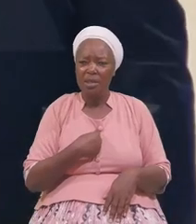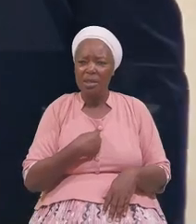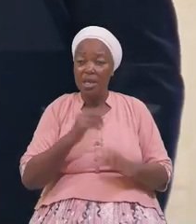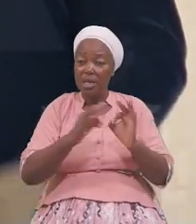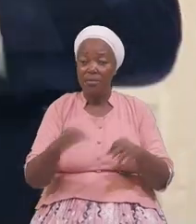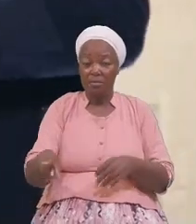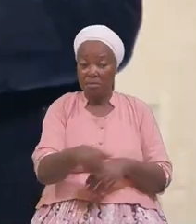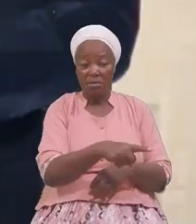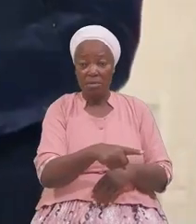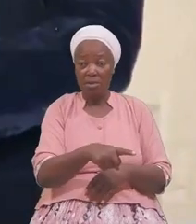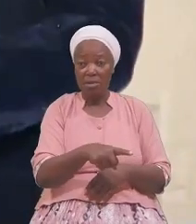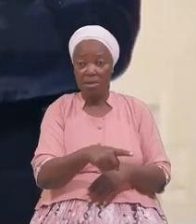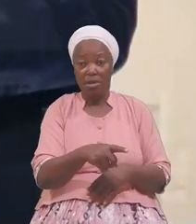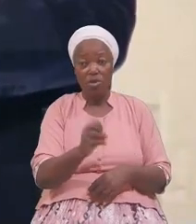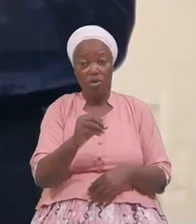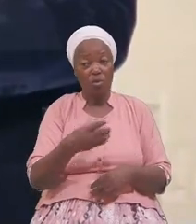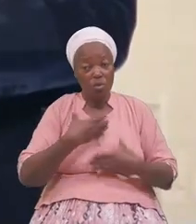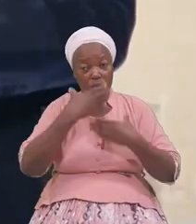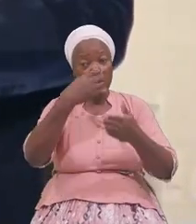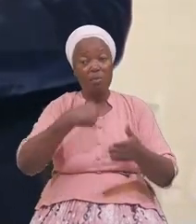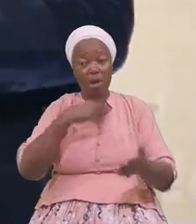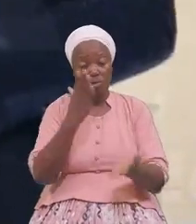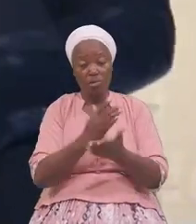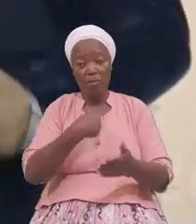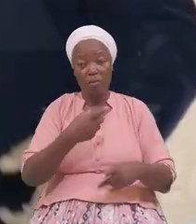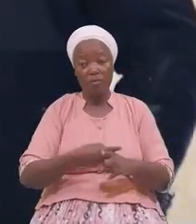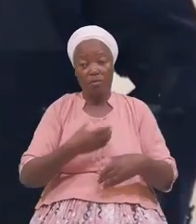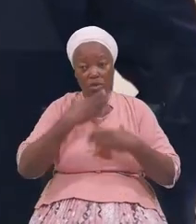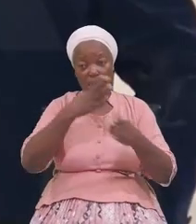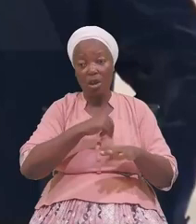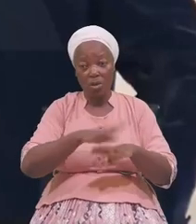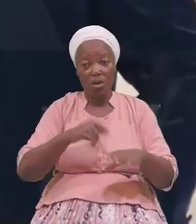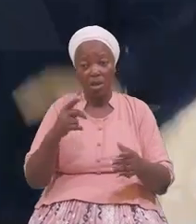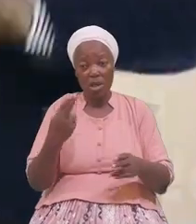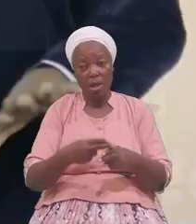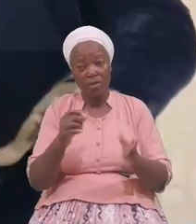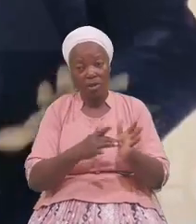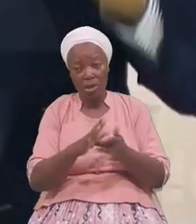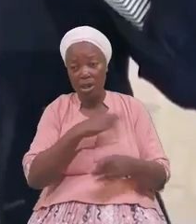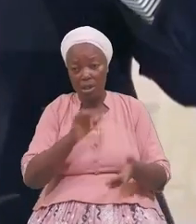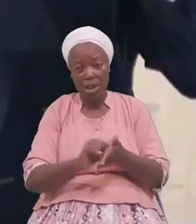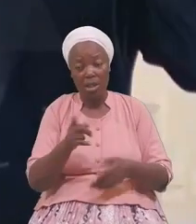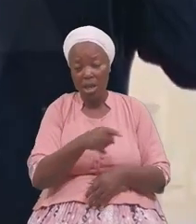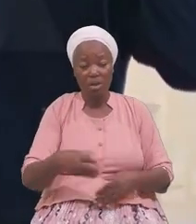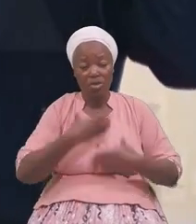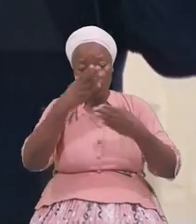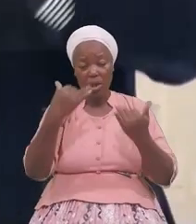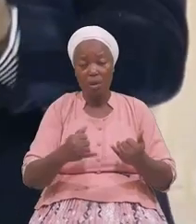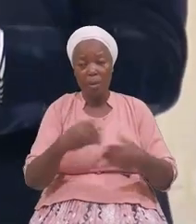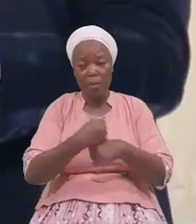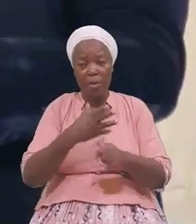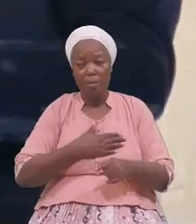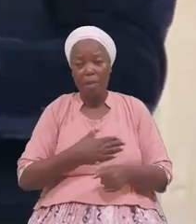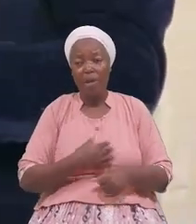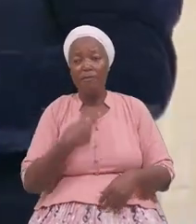they so shout me down that their shout drowns my voice,